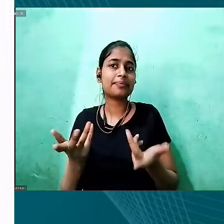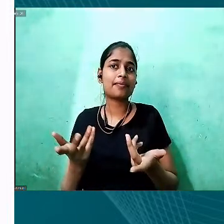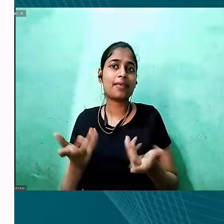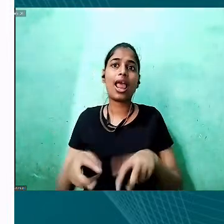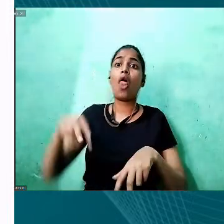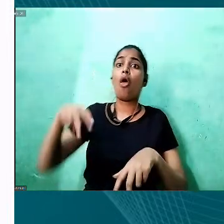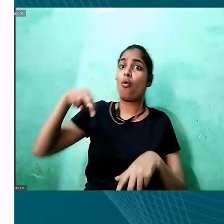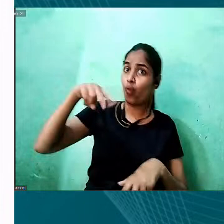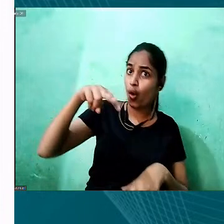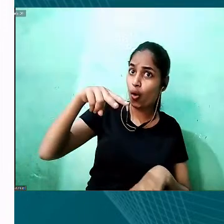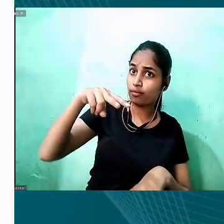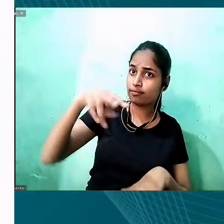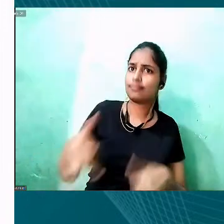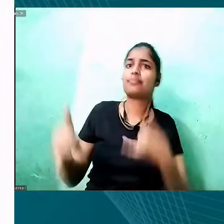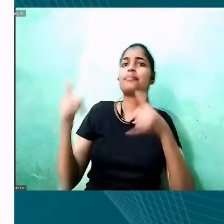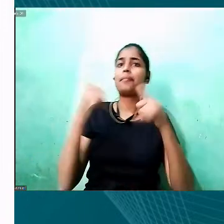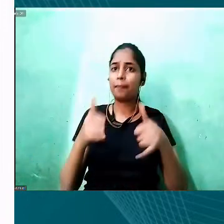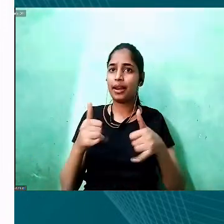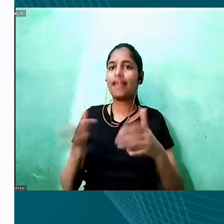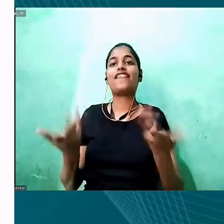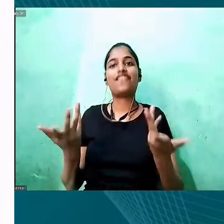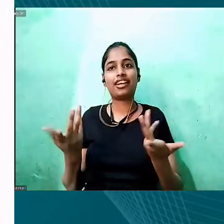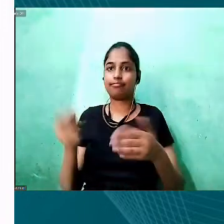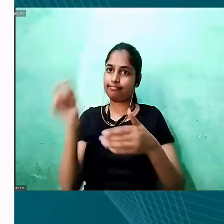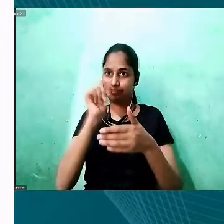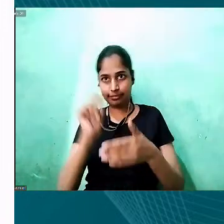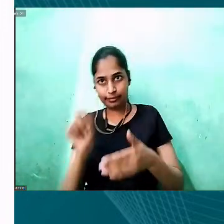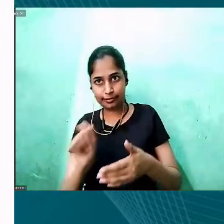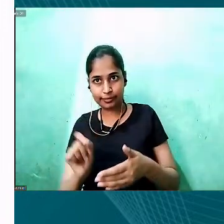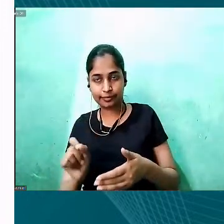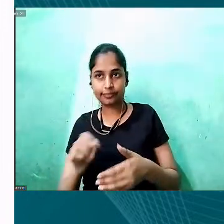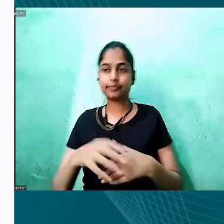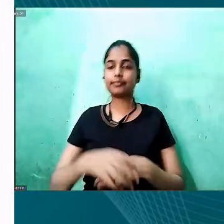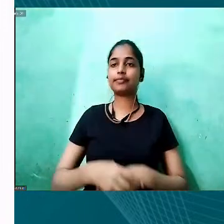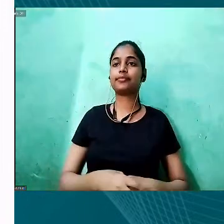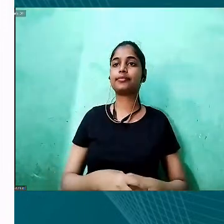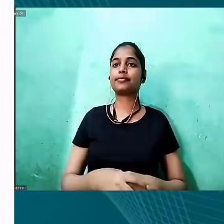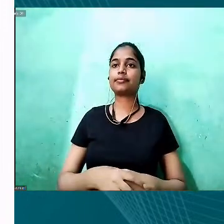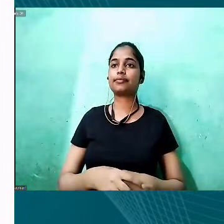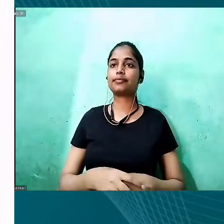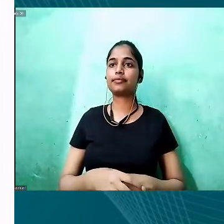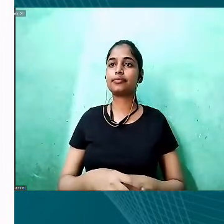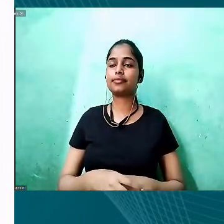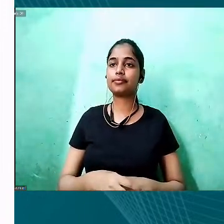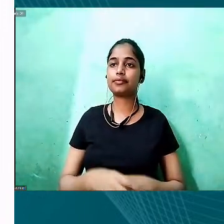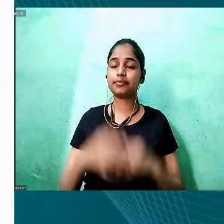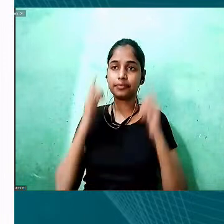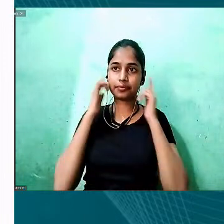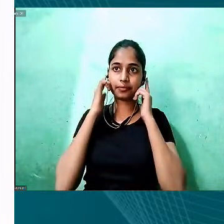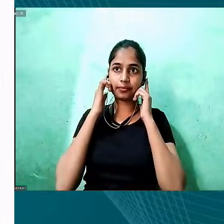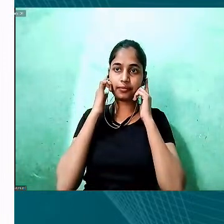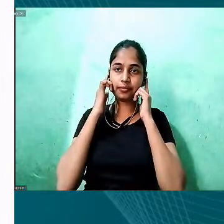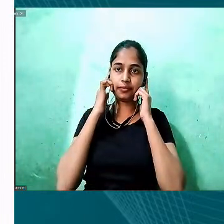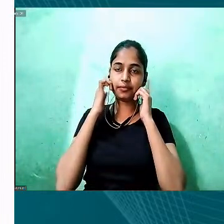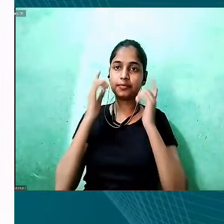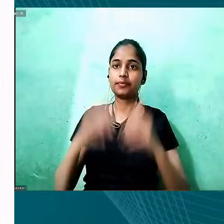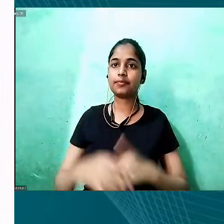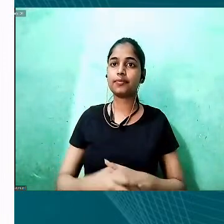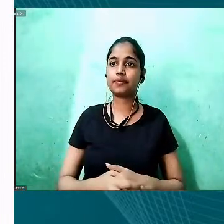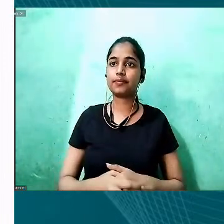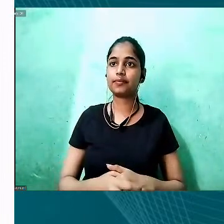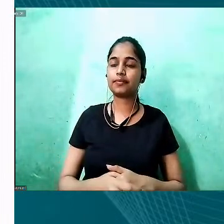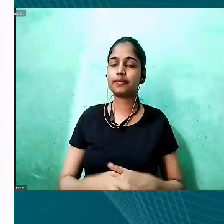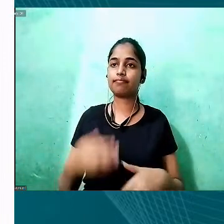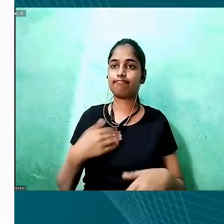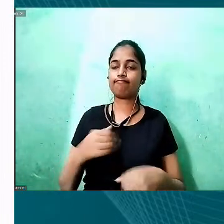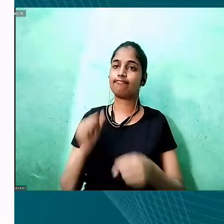and modified homework, and now we will tell you about the format. How you can send you can write in this